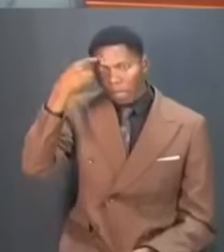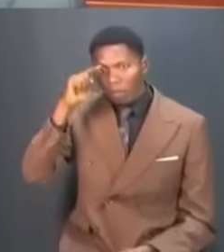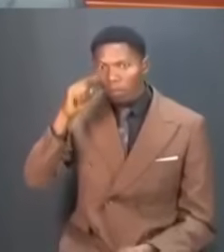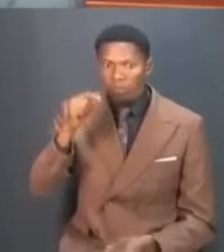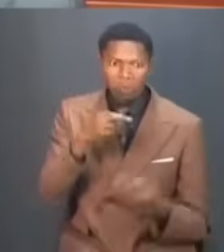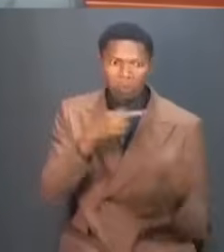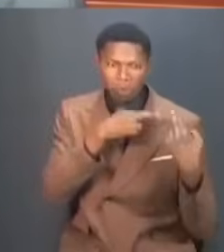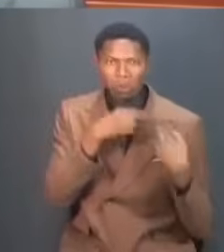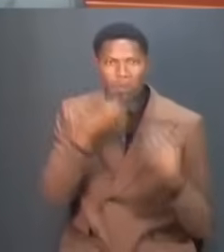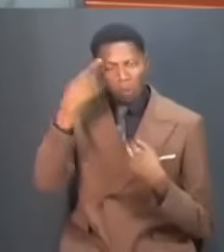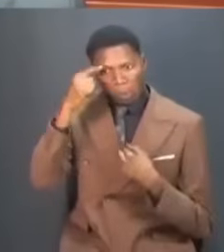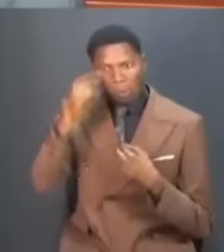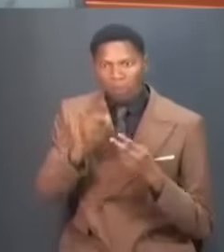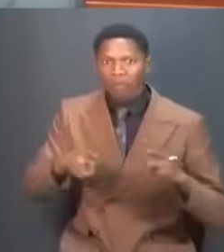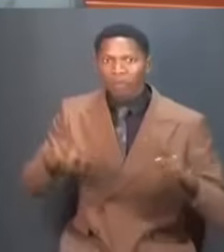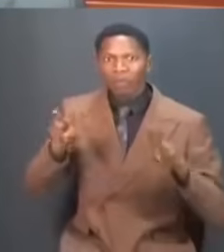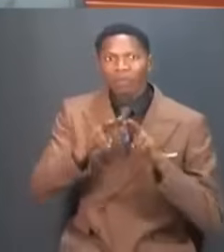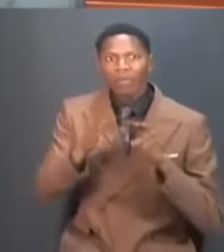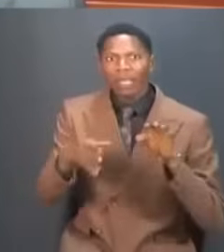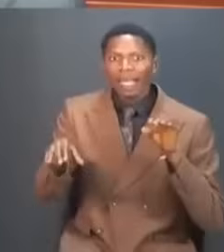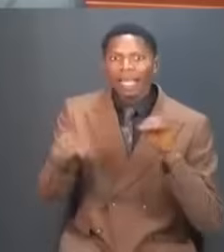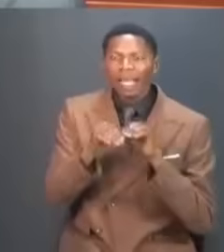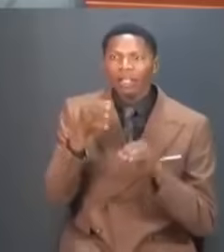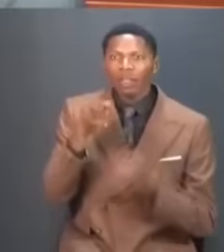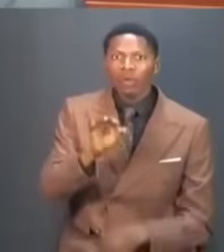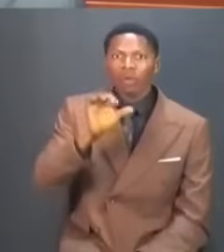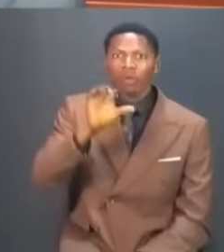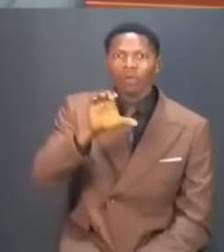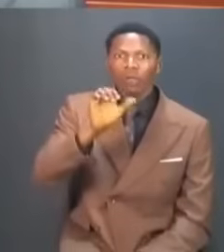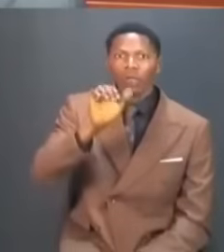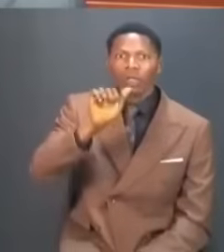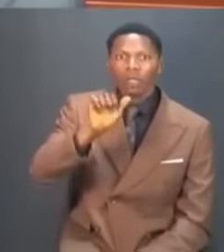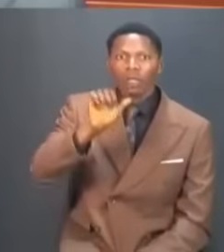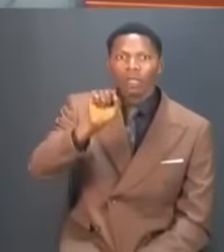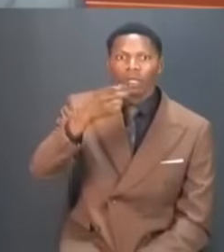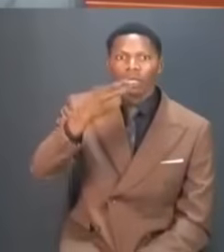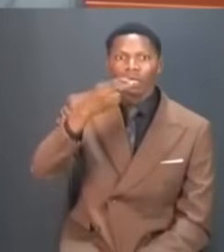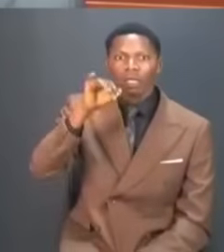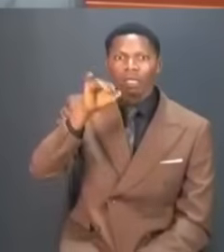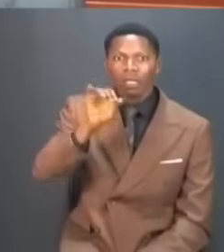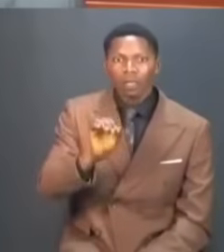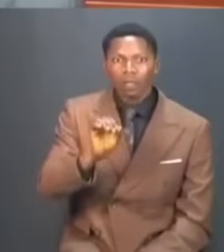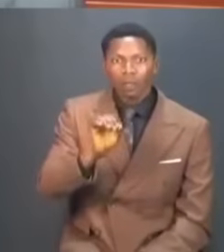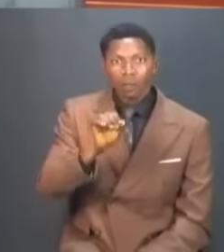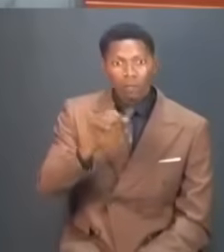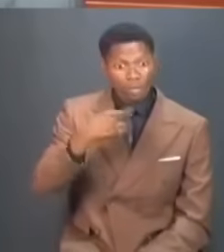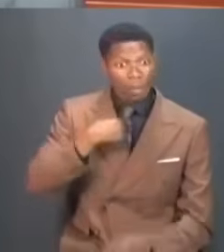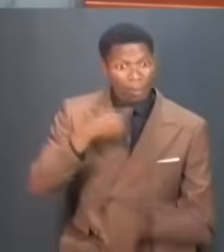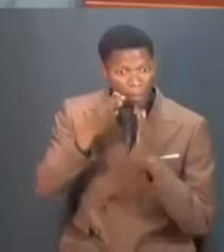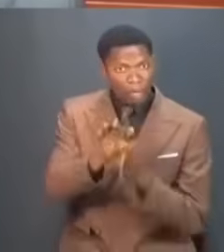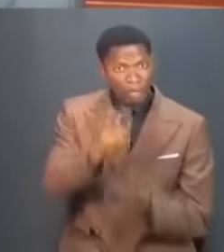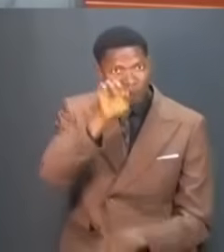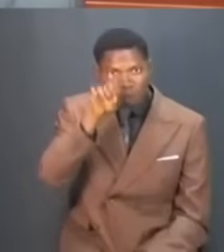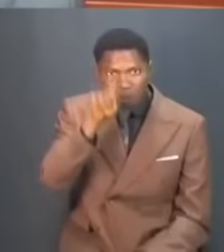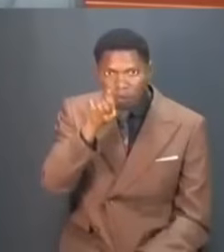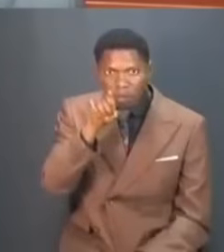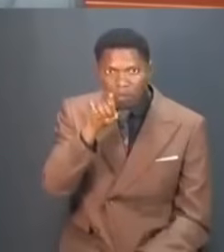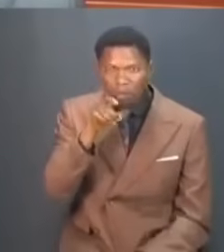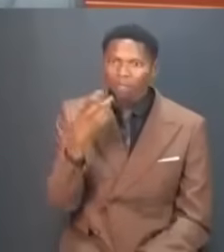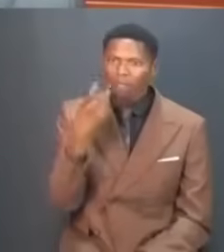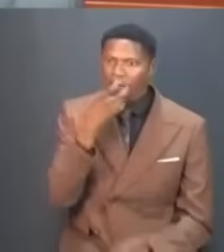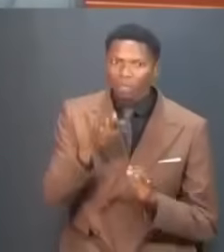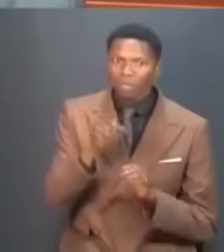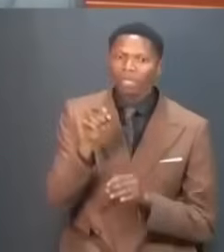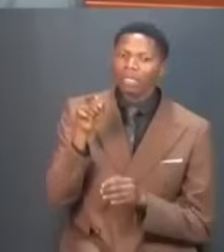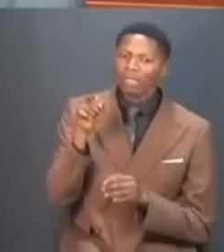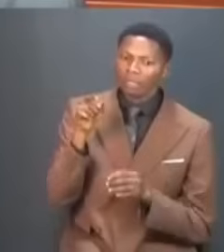for value addition of cashew. Have you been asked any question? Mr. Speaker, this is very important